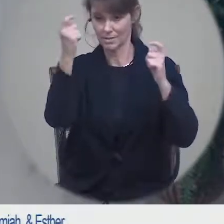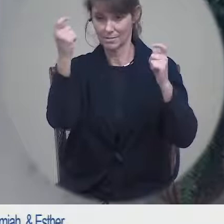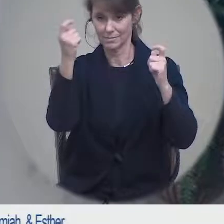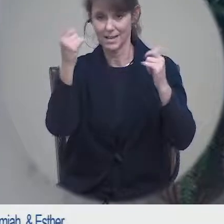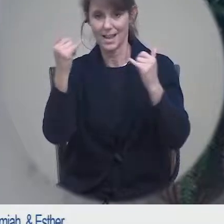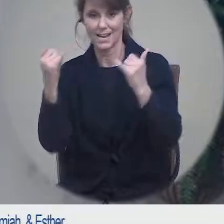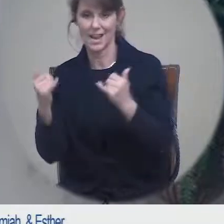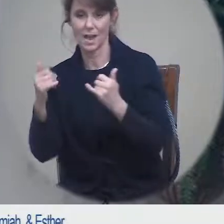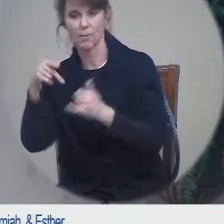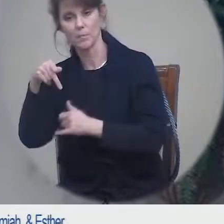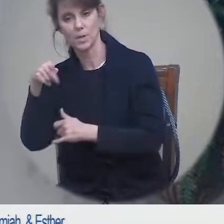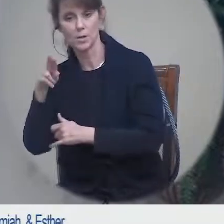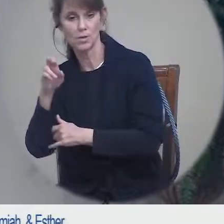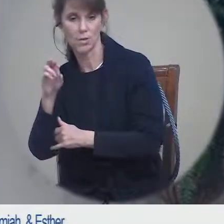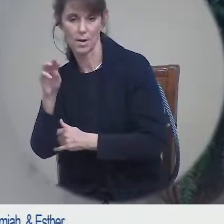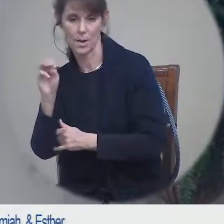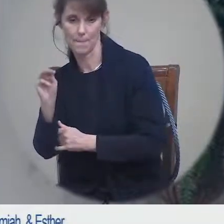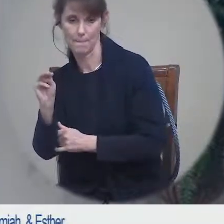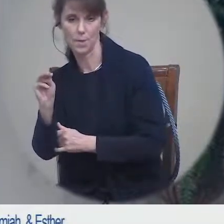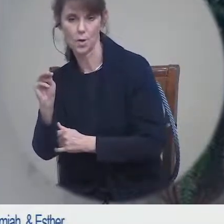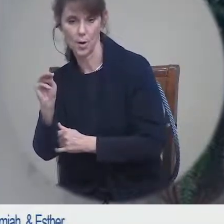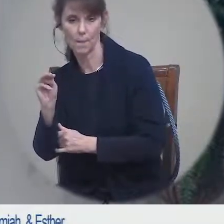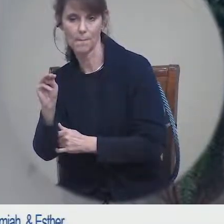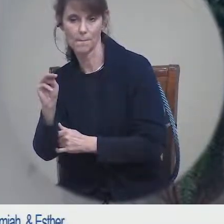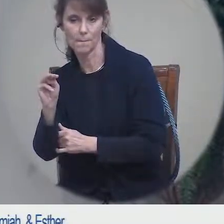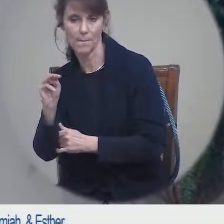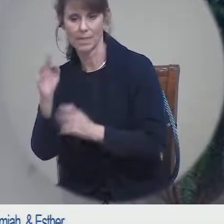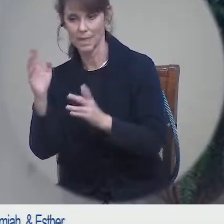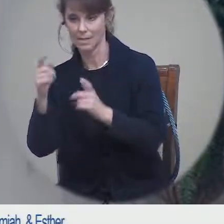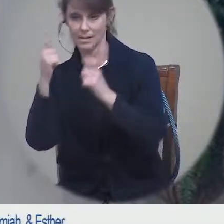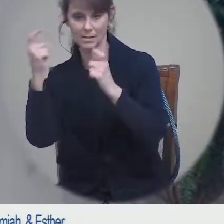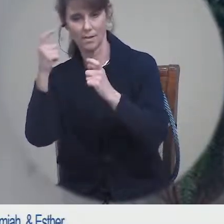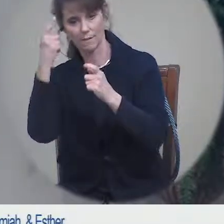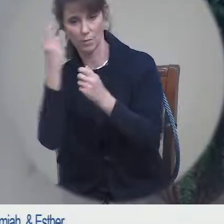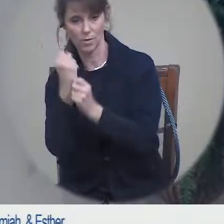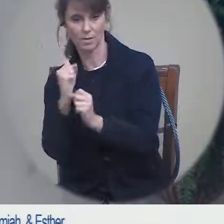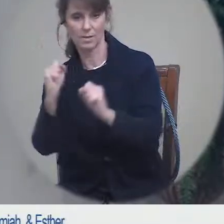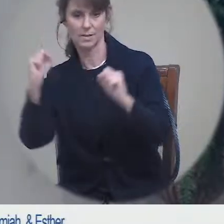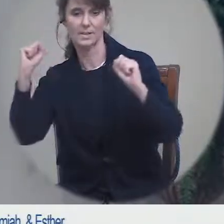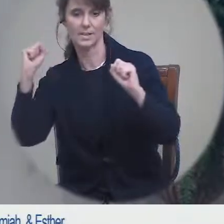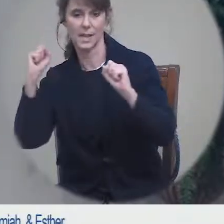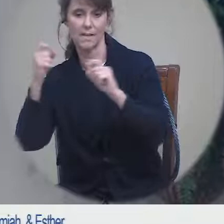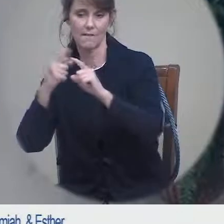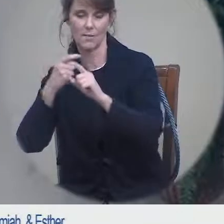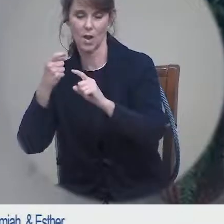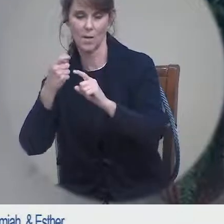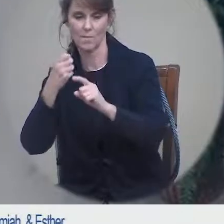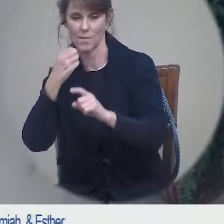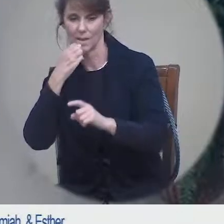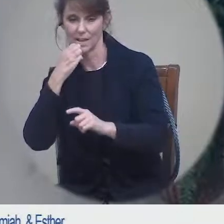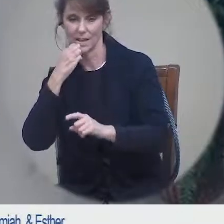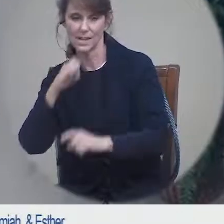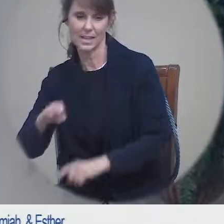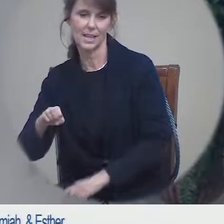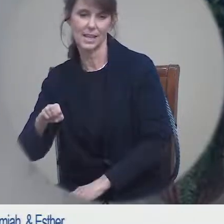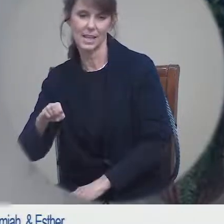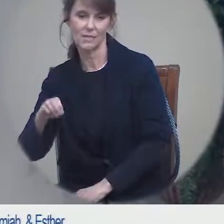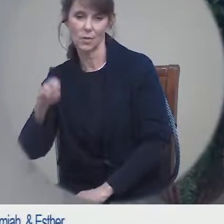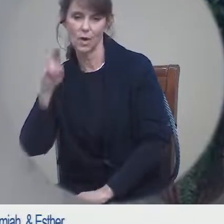Purim, in some ways, typified their deliverance from the wicked plot of